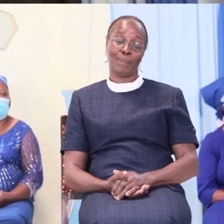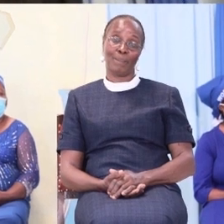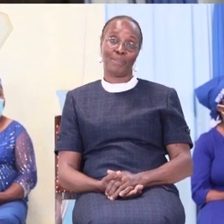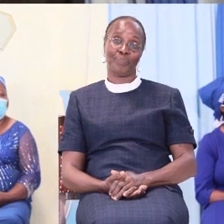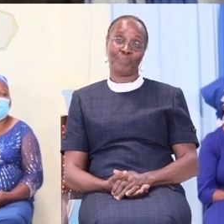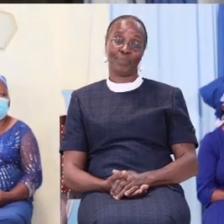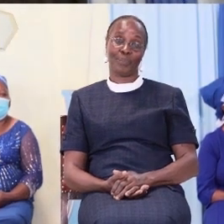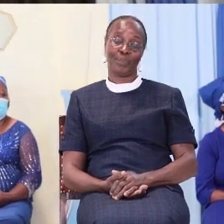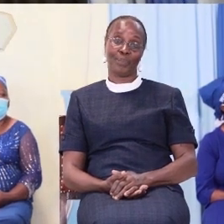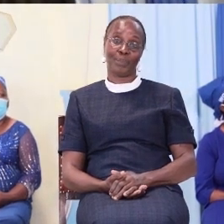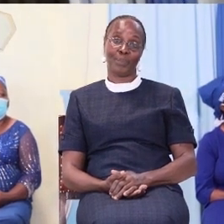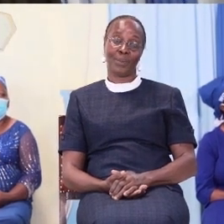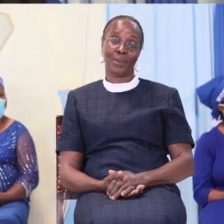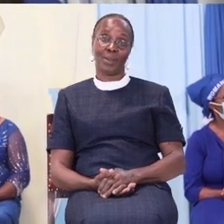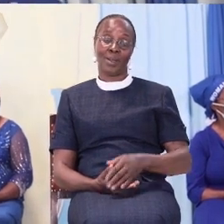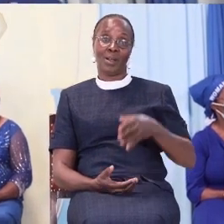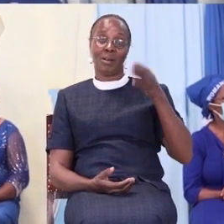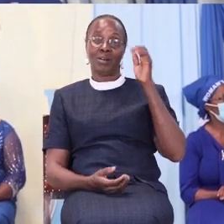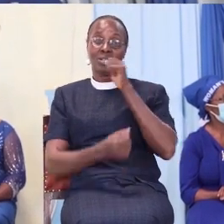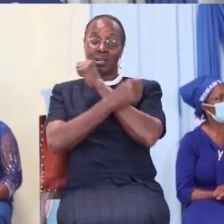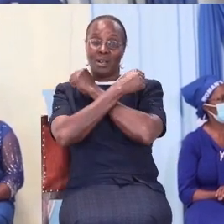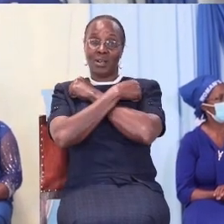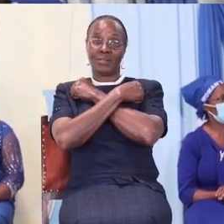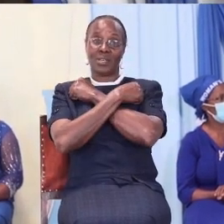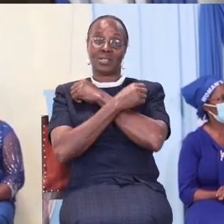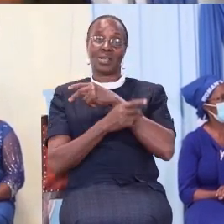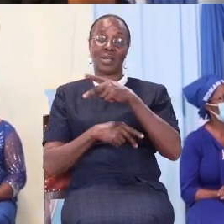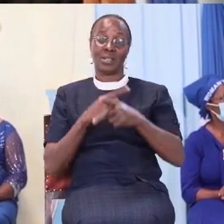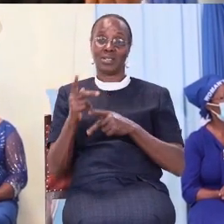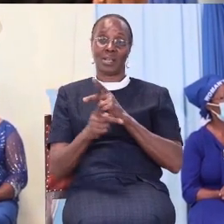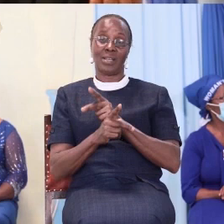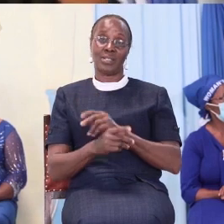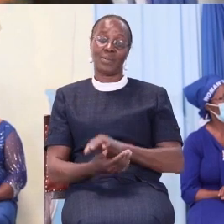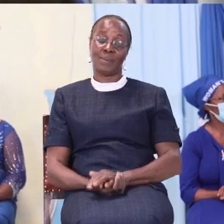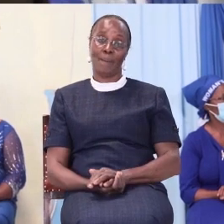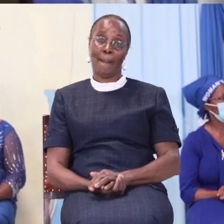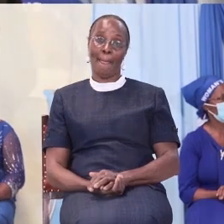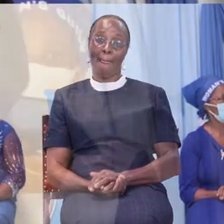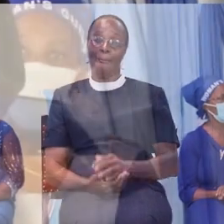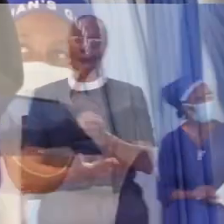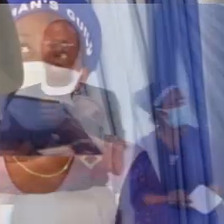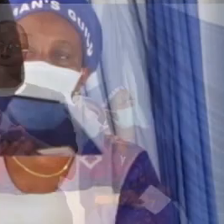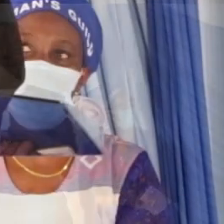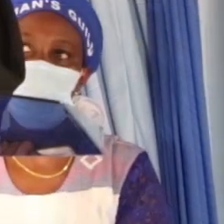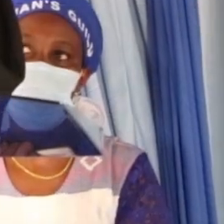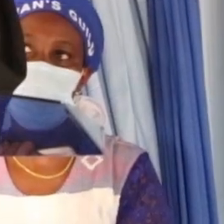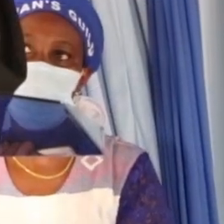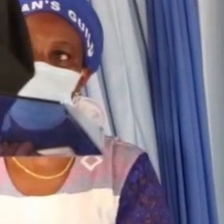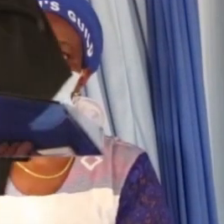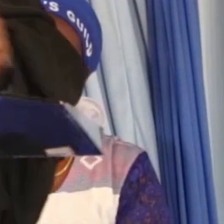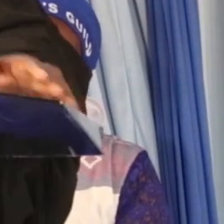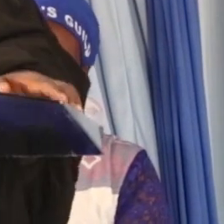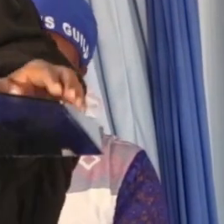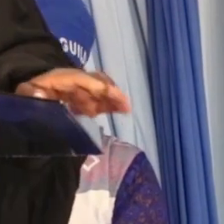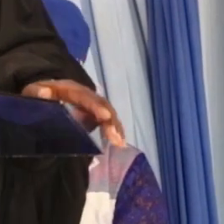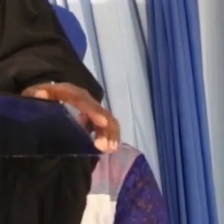kindness upon us. In the name of God the Father, the Son, and the Holy Spirit. Amen.